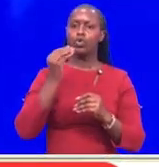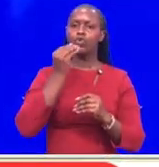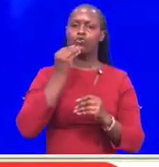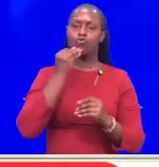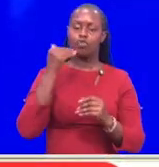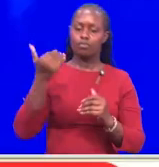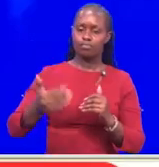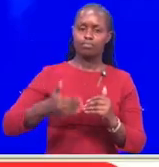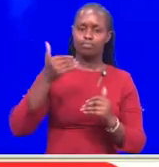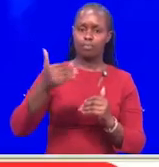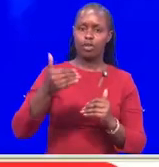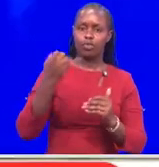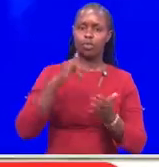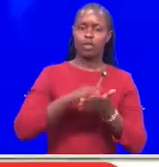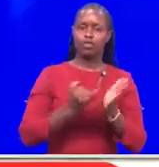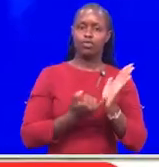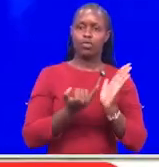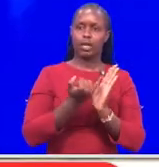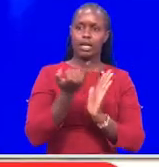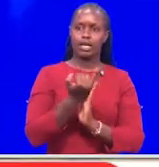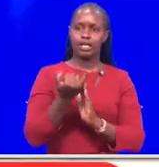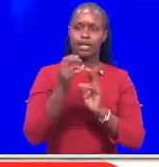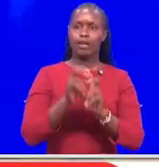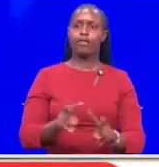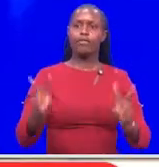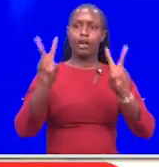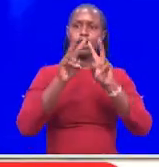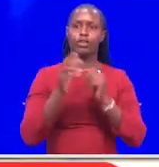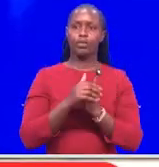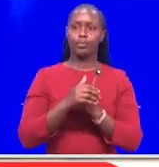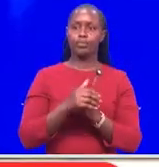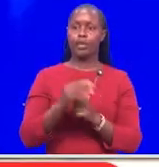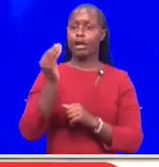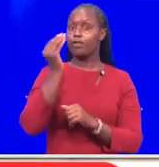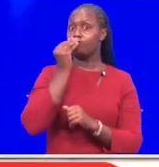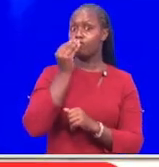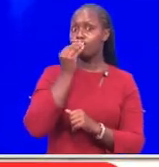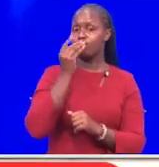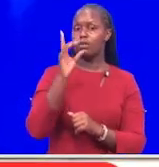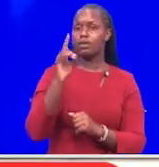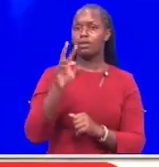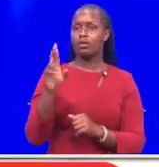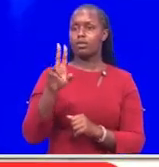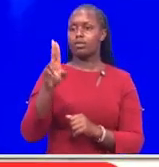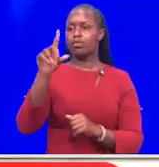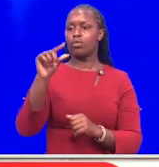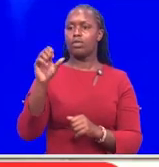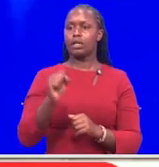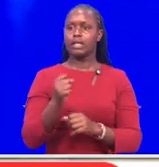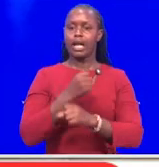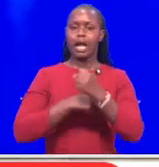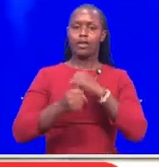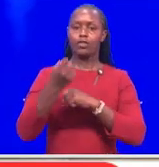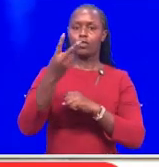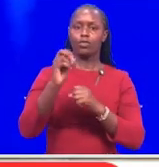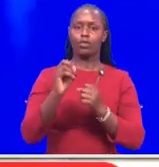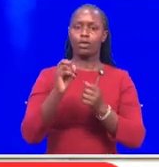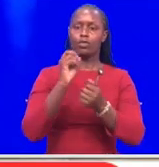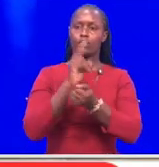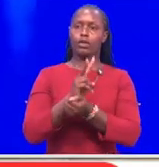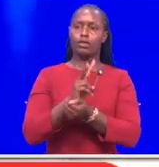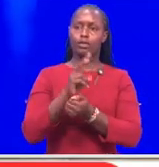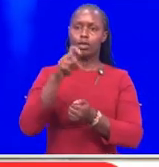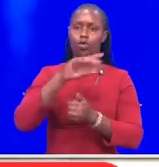their nutritional value. The Foods, Drugs and Chemical Substances Act of 2012 requires all sorts of